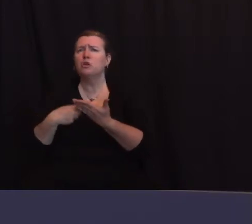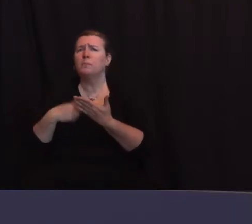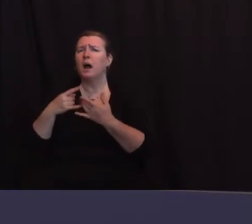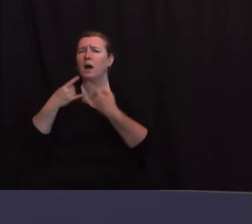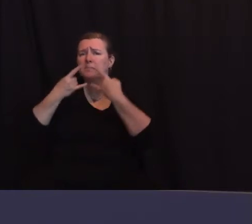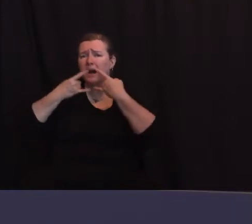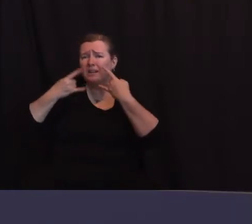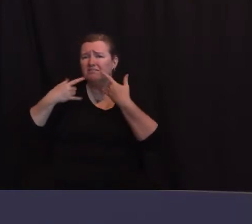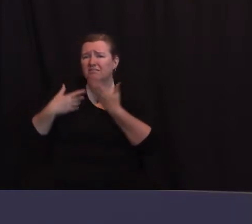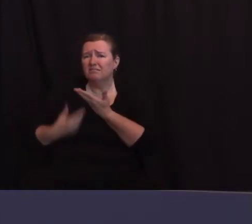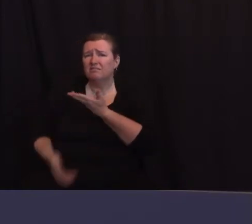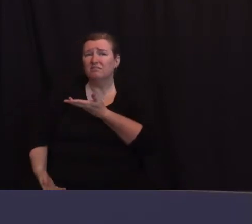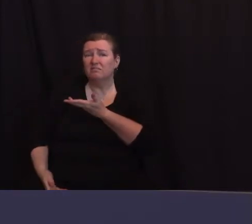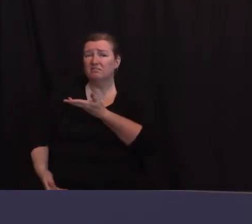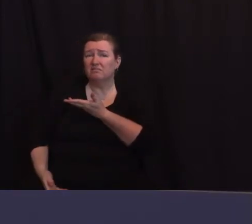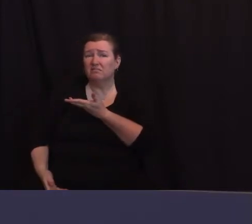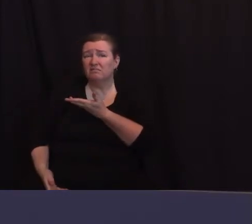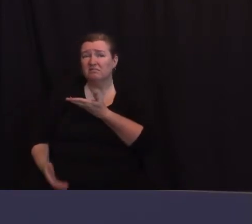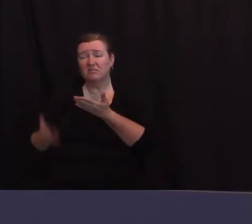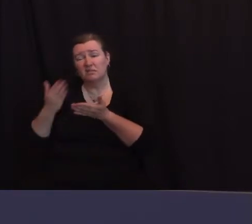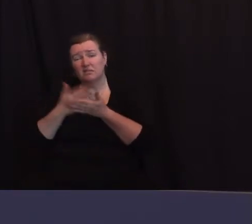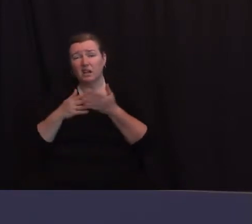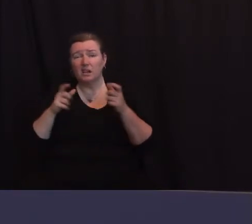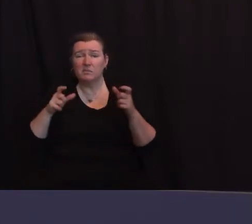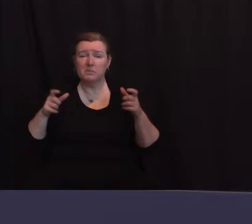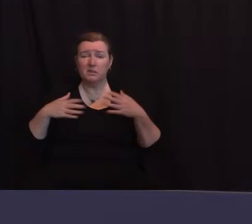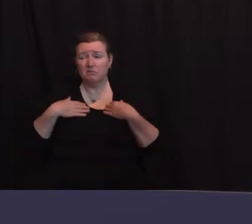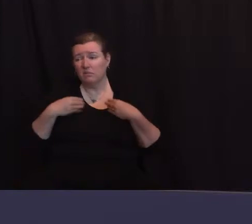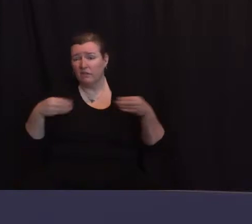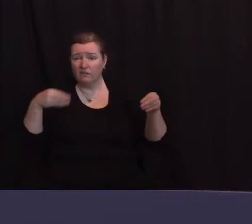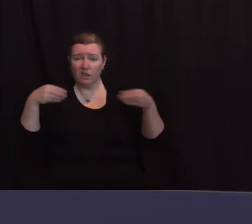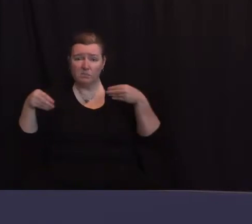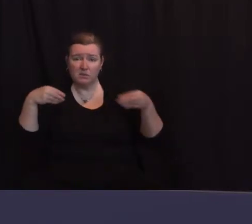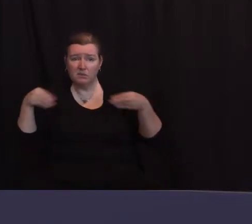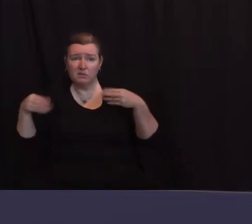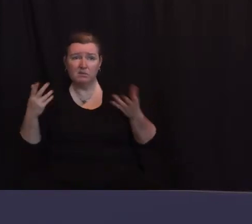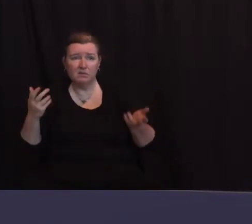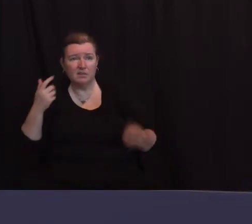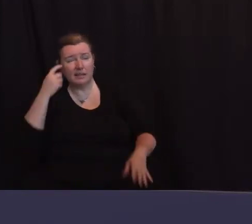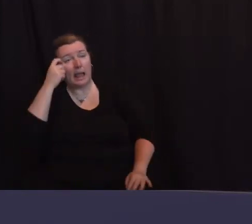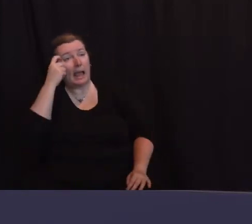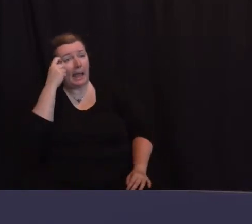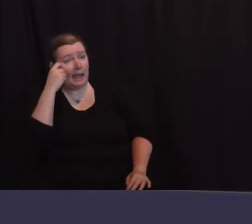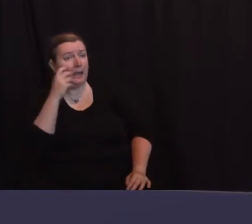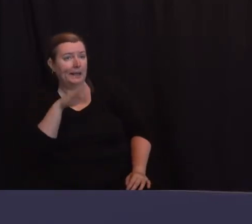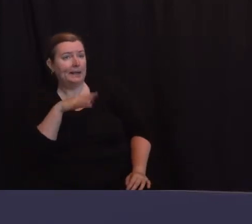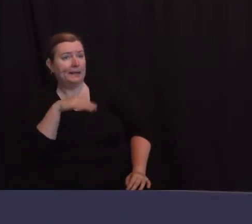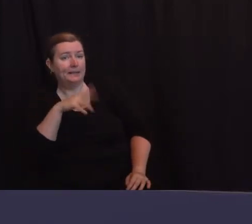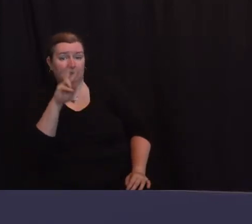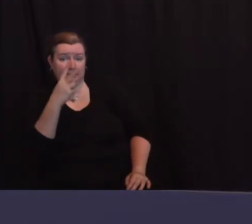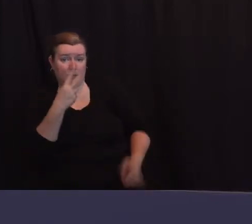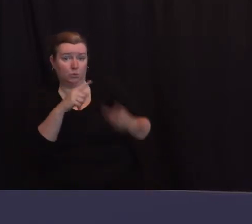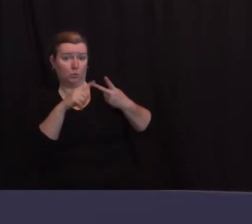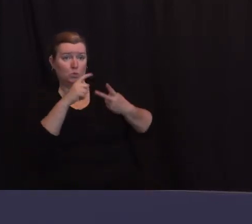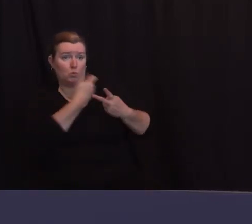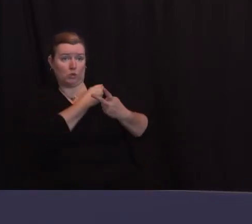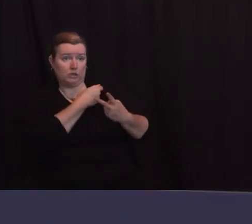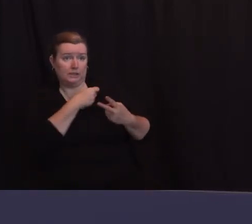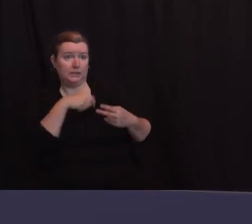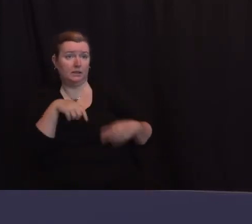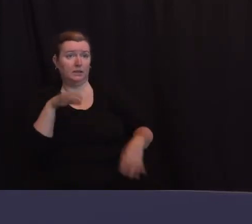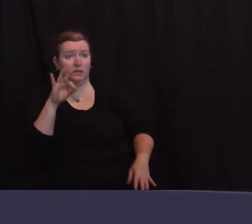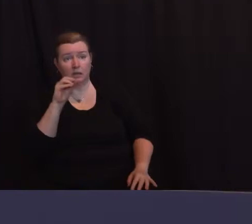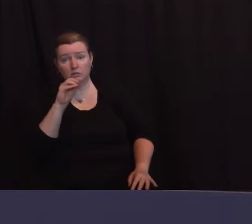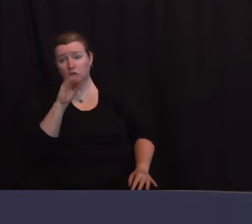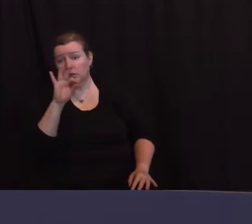of the gray area or flexibility? Sure. First on second dose uptake, we range between 90 and 93%. We